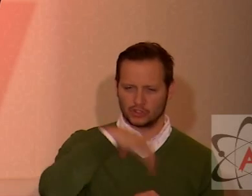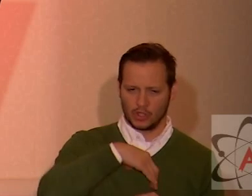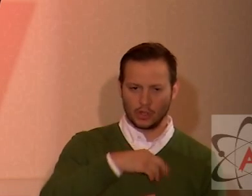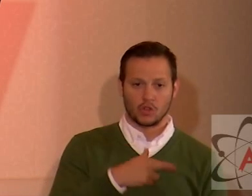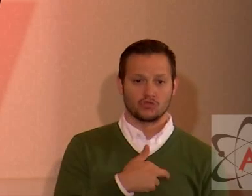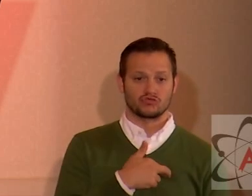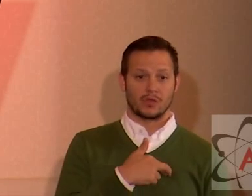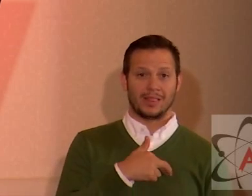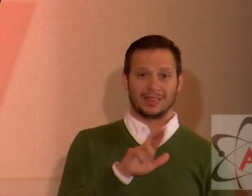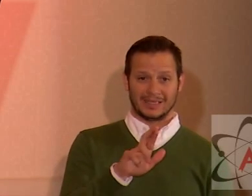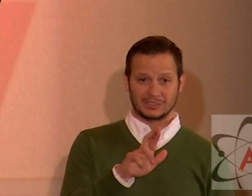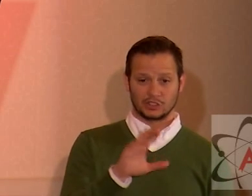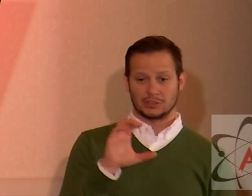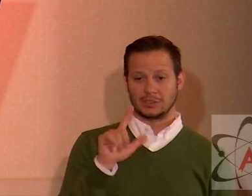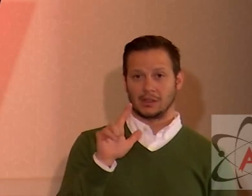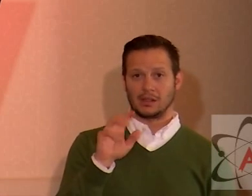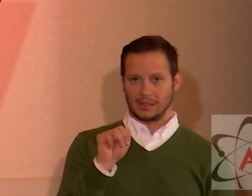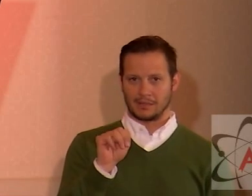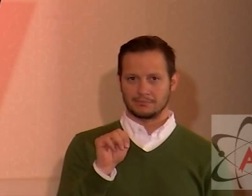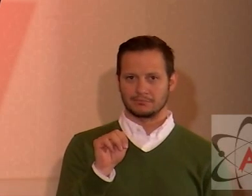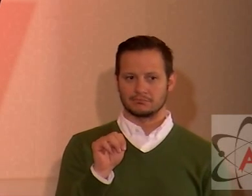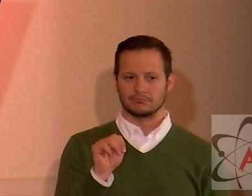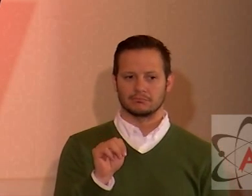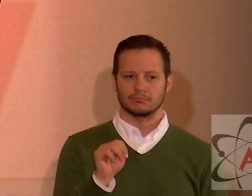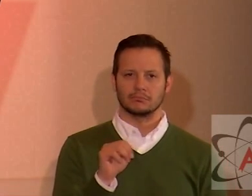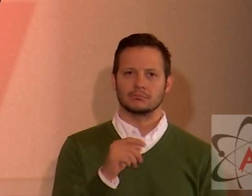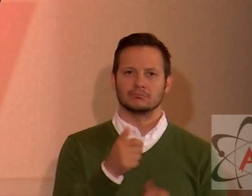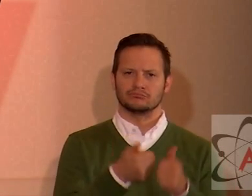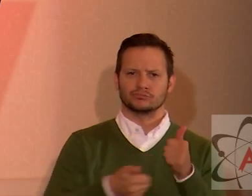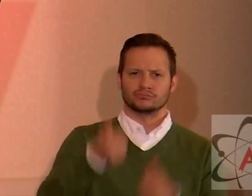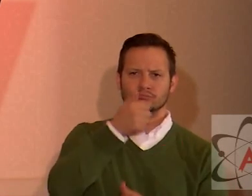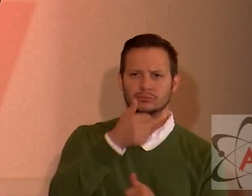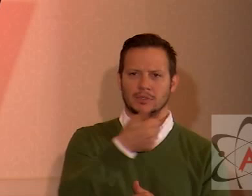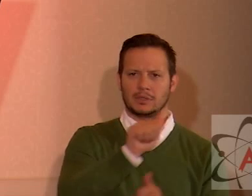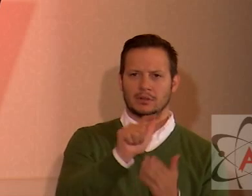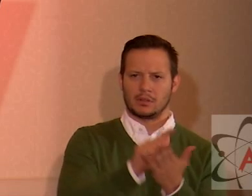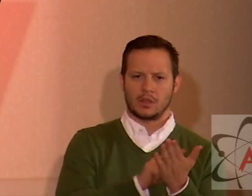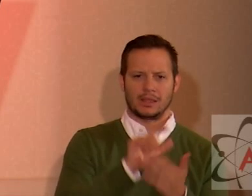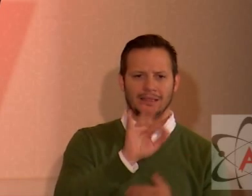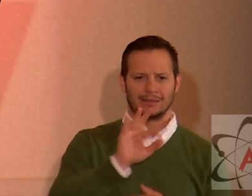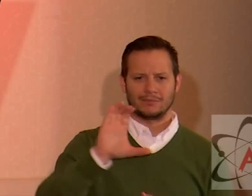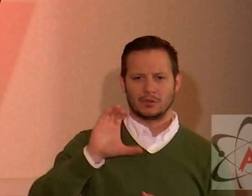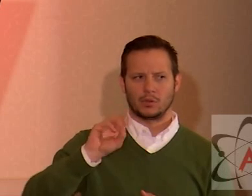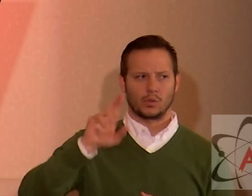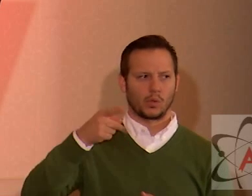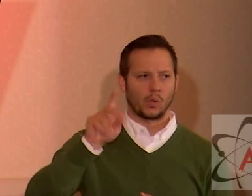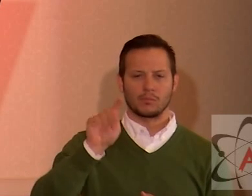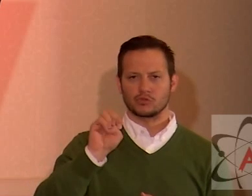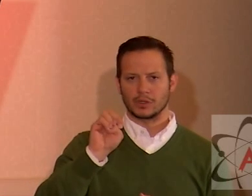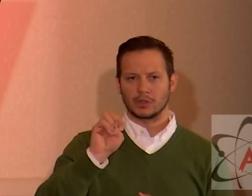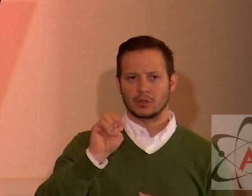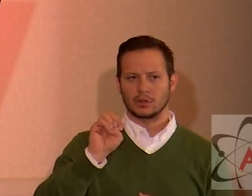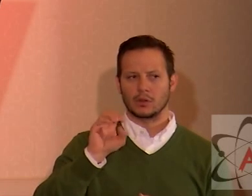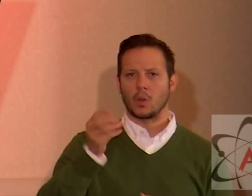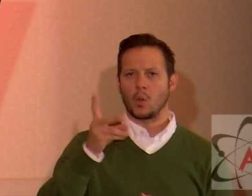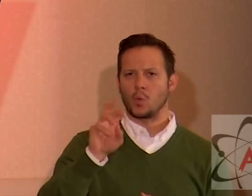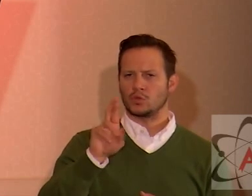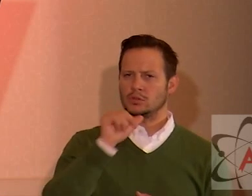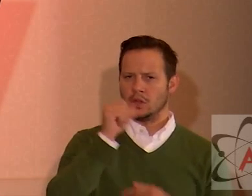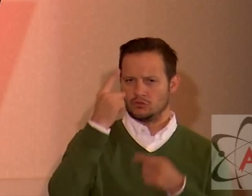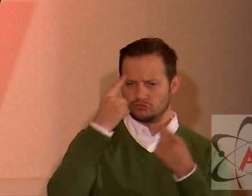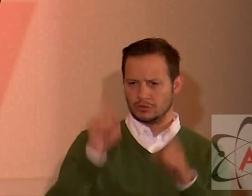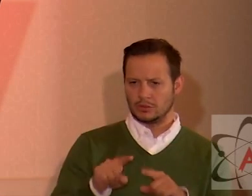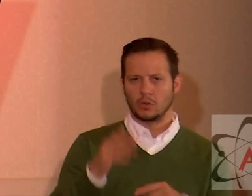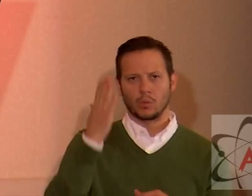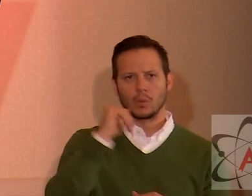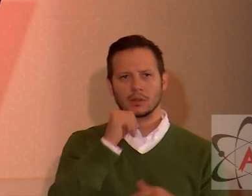Religious claims trump every and all laws some corporate owner doesn't agree with. Why not just let companies refuse to go